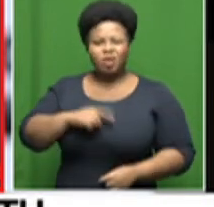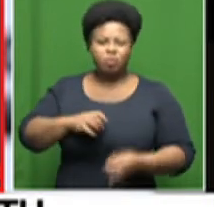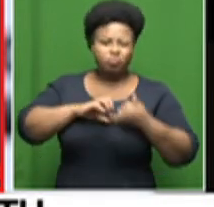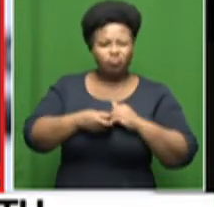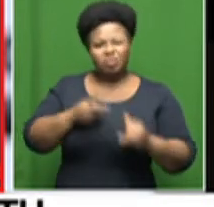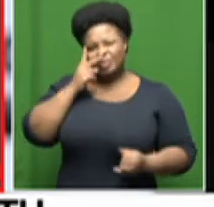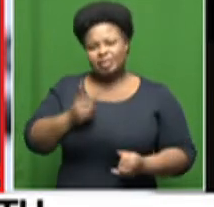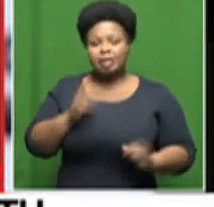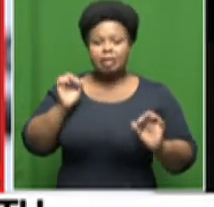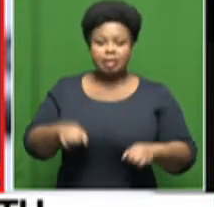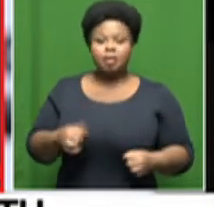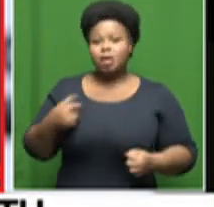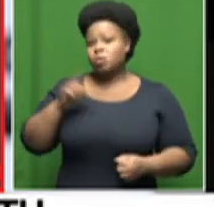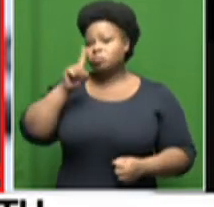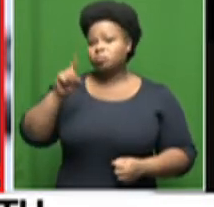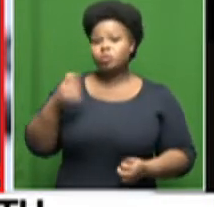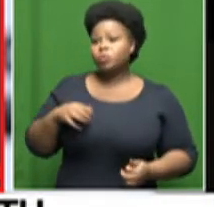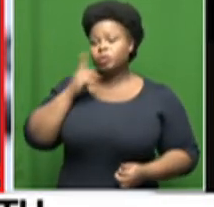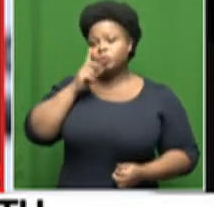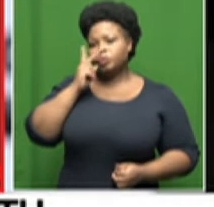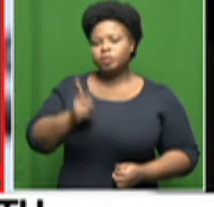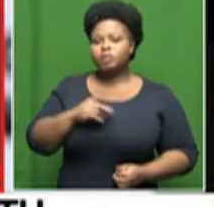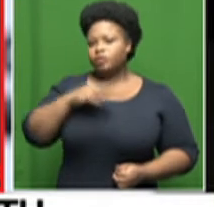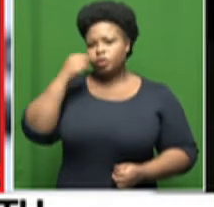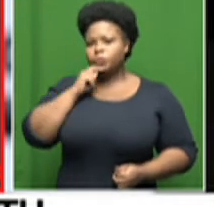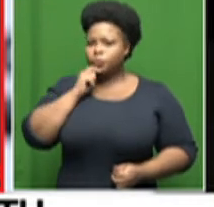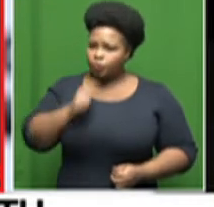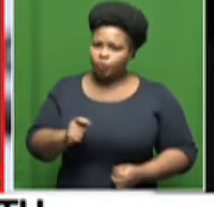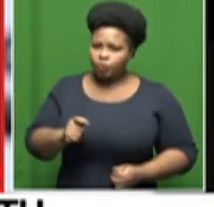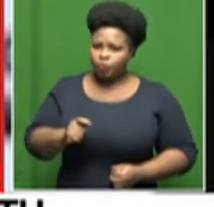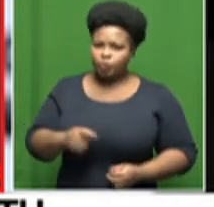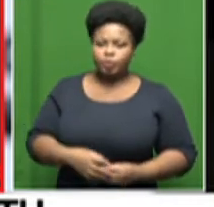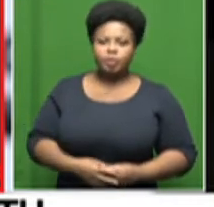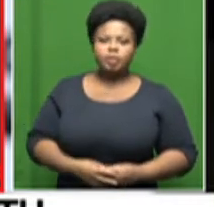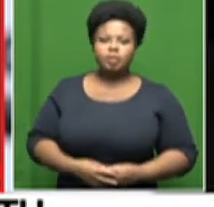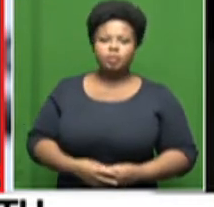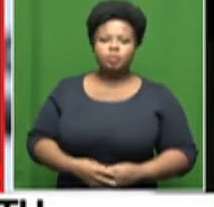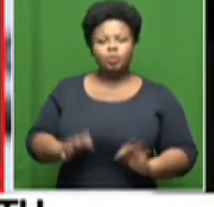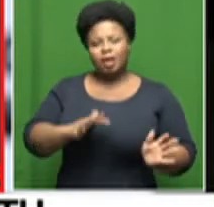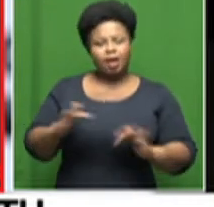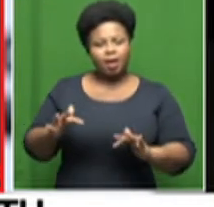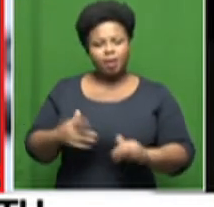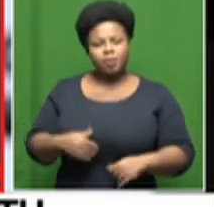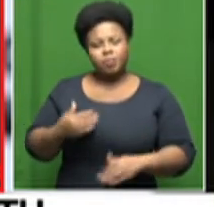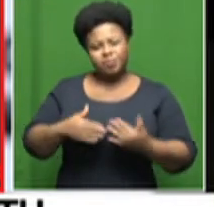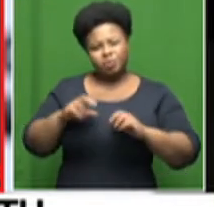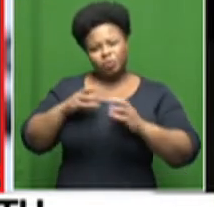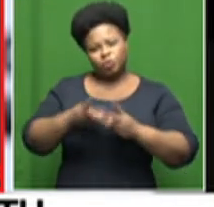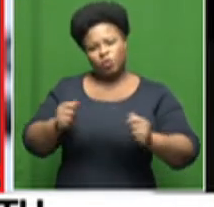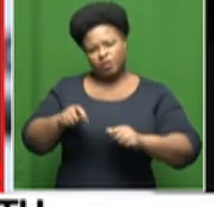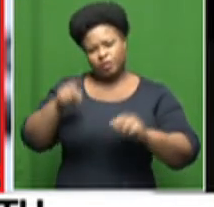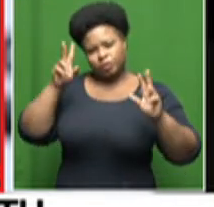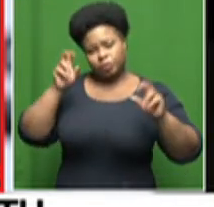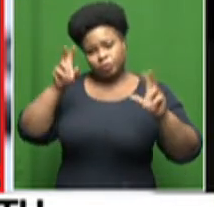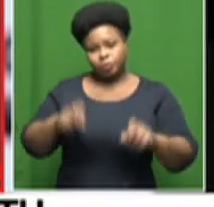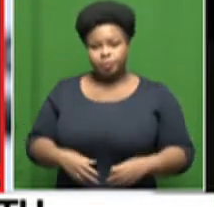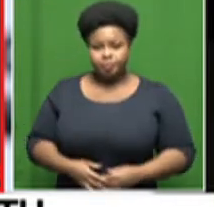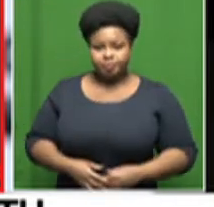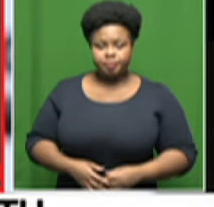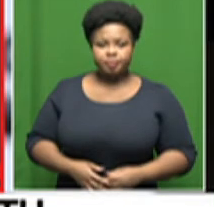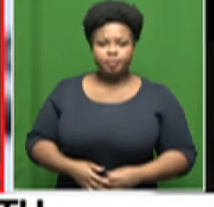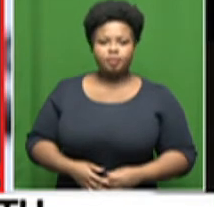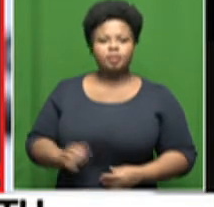that the question is now, it's now in reality as we go about this issue. And Dr. Ngiti